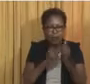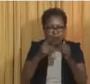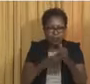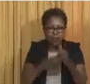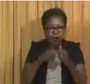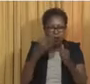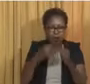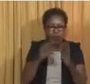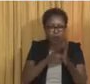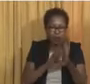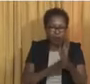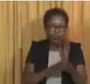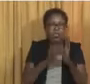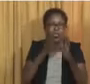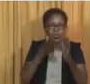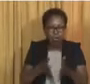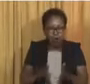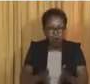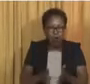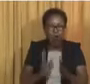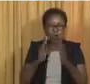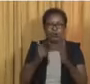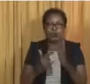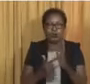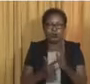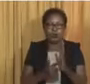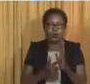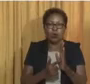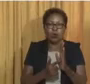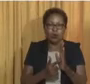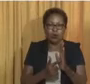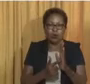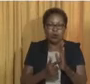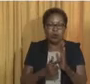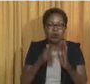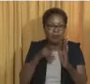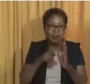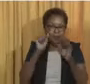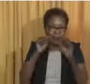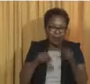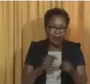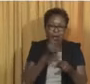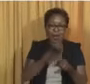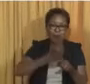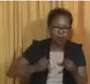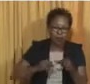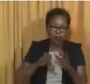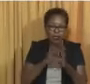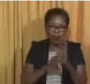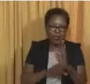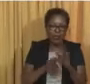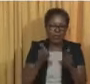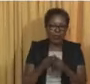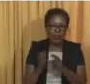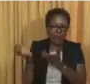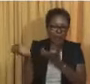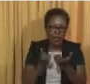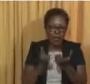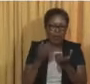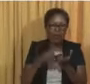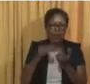is a design option for dealing with the problem of abusive amendments and obviates the need for judiciary-created